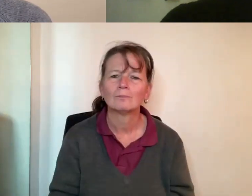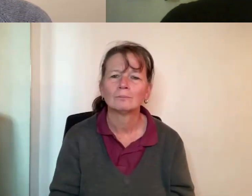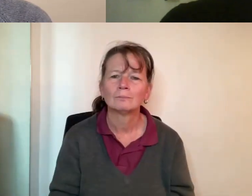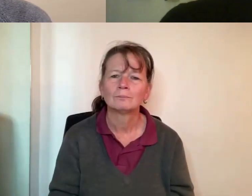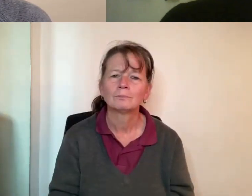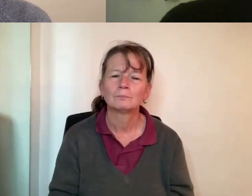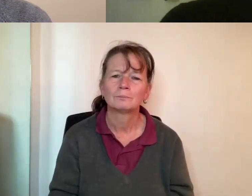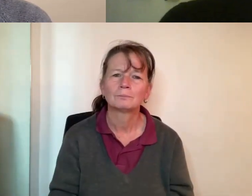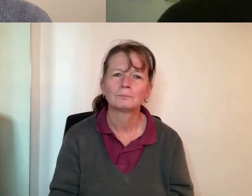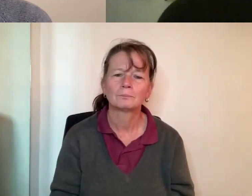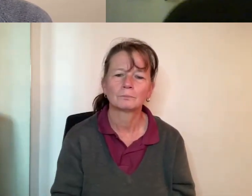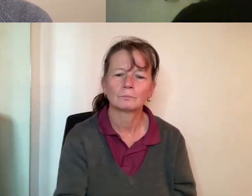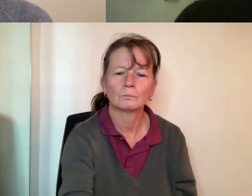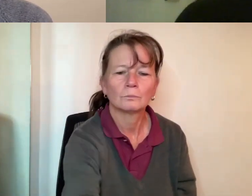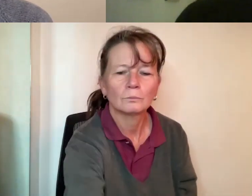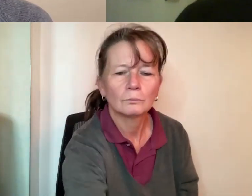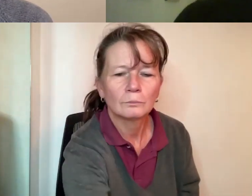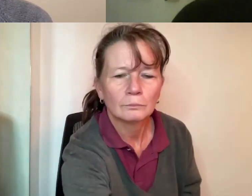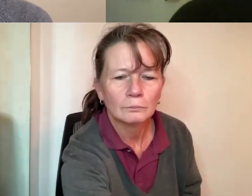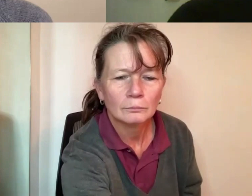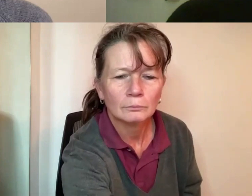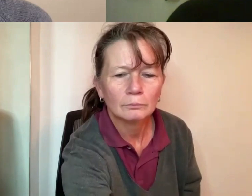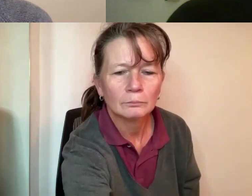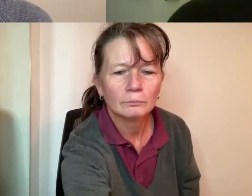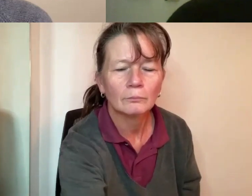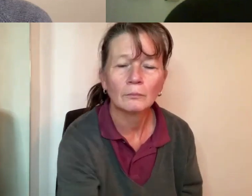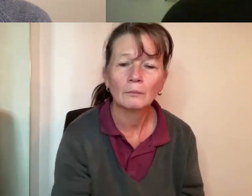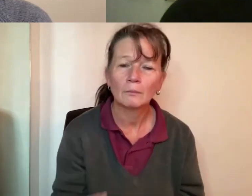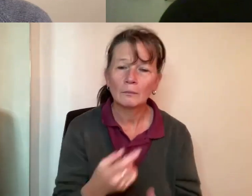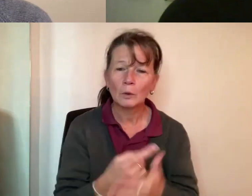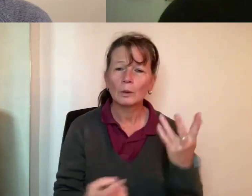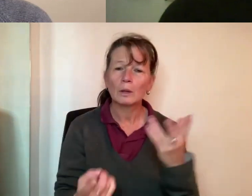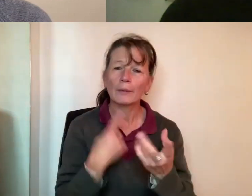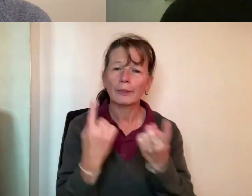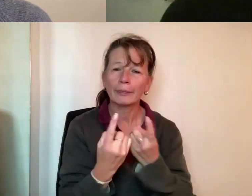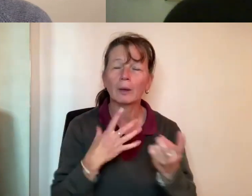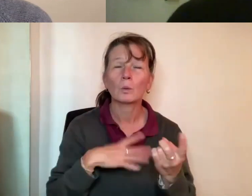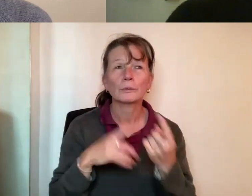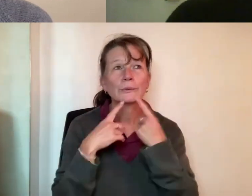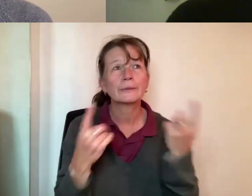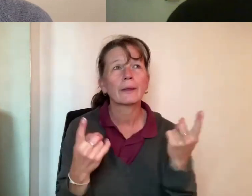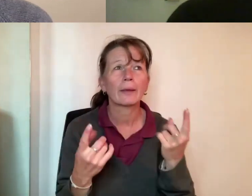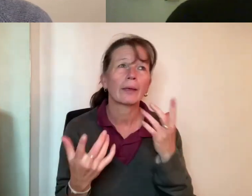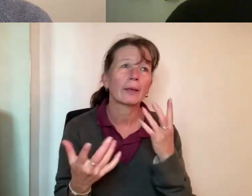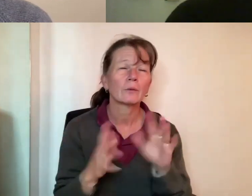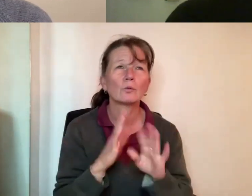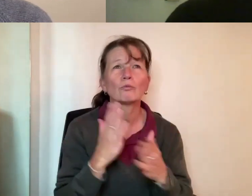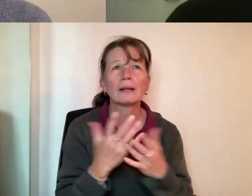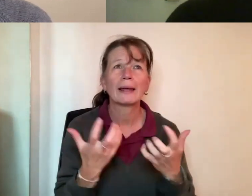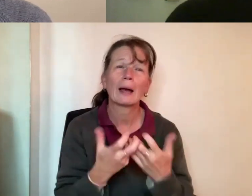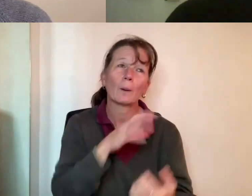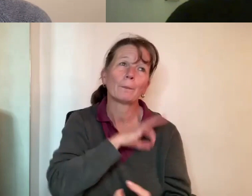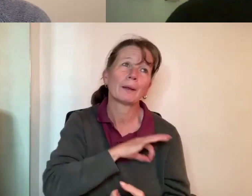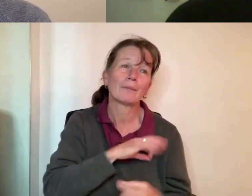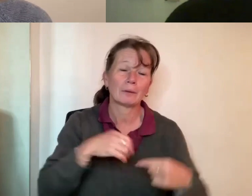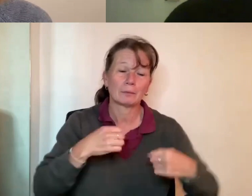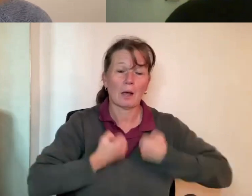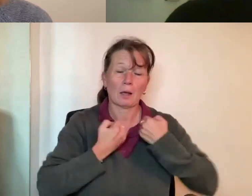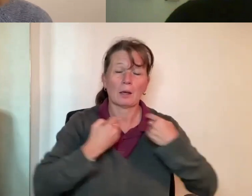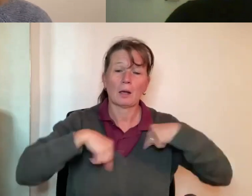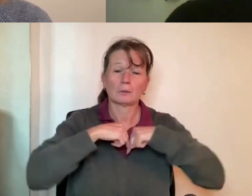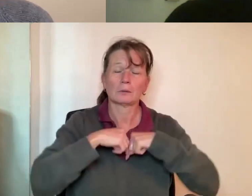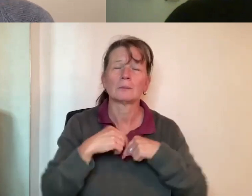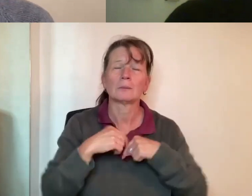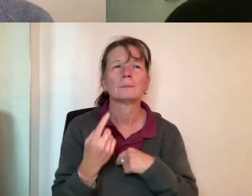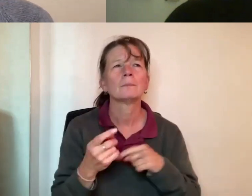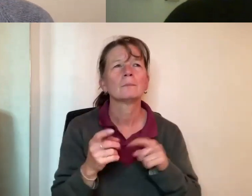And then the only other thing I'd want to say is that something that in some ways isn't about how does it benefit Mahogany, but it's more just